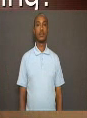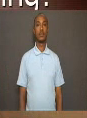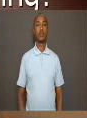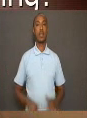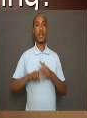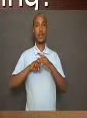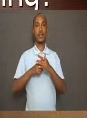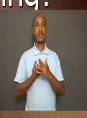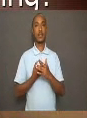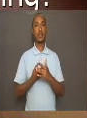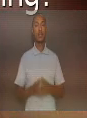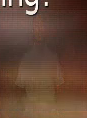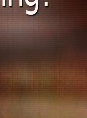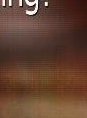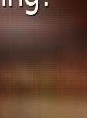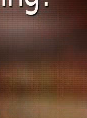Begin.